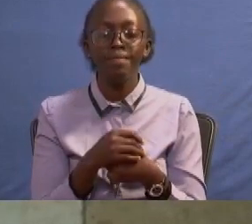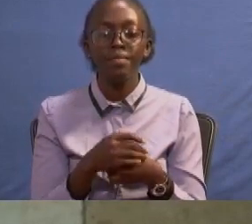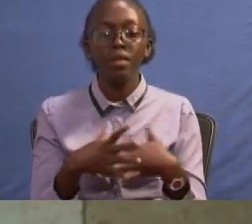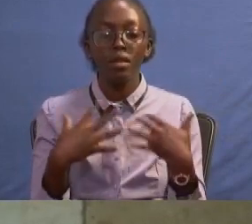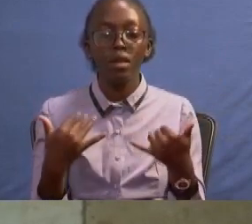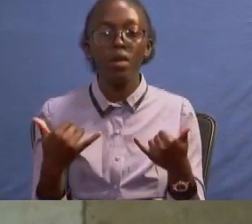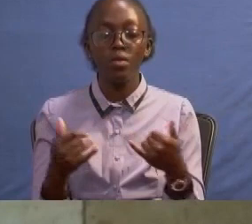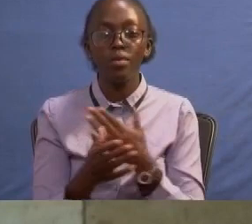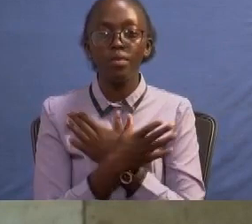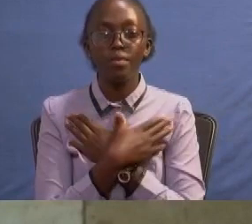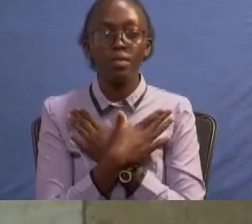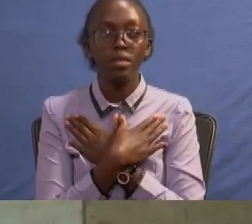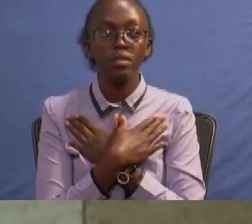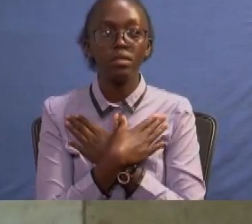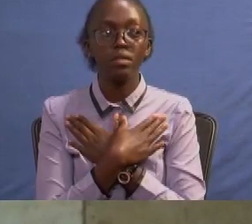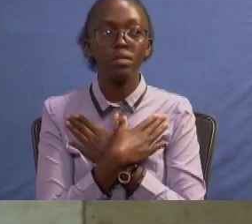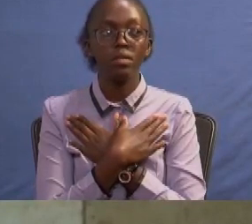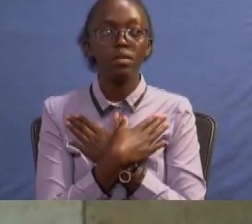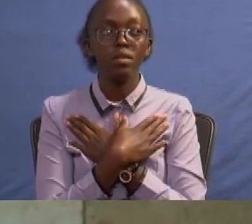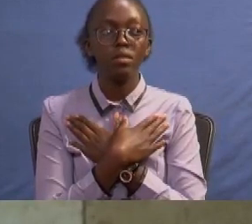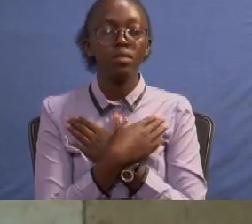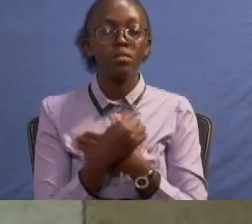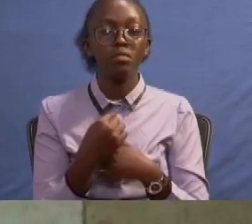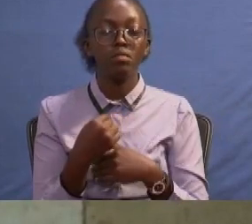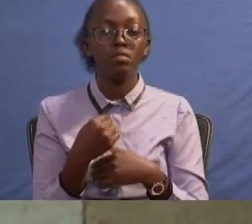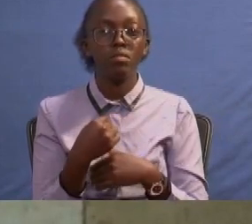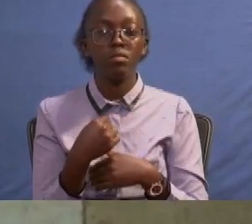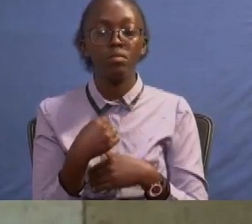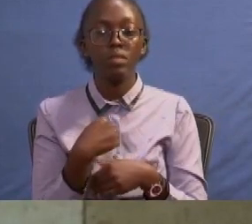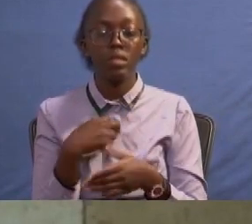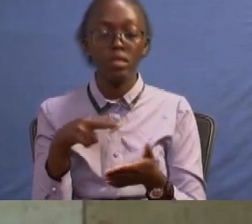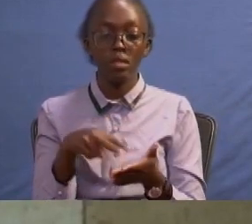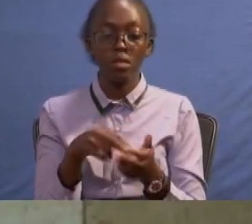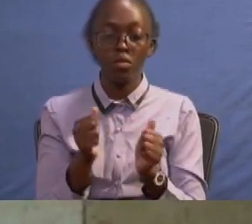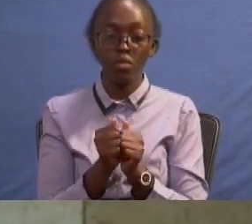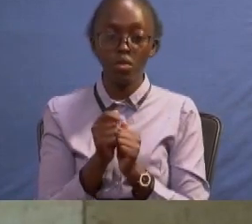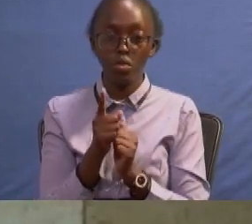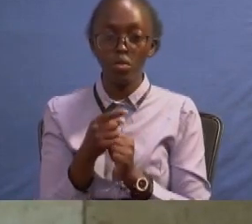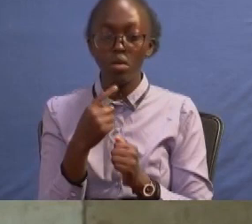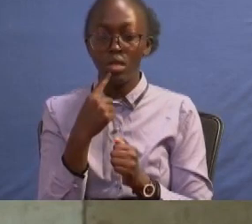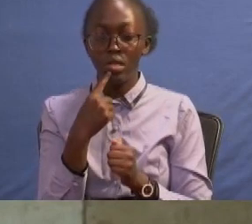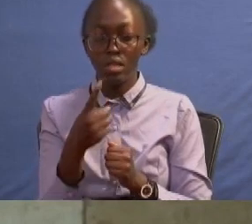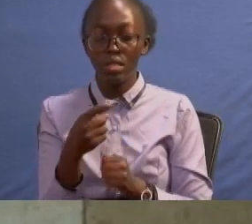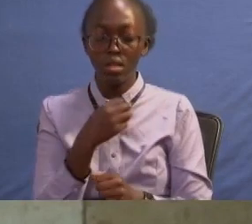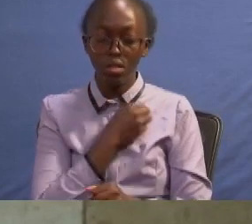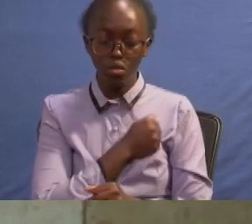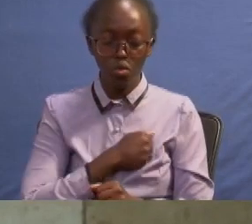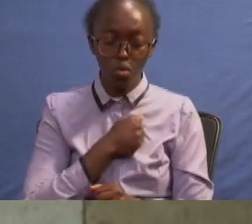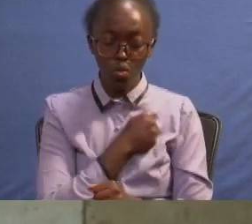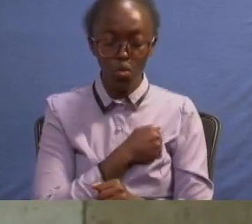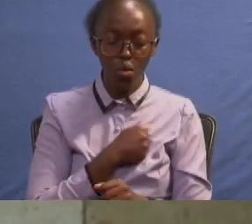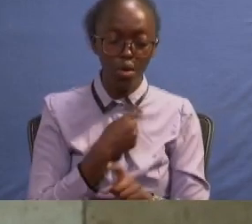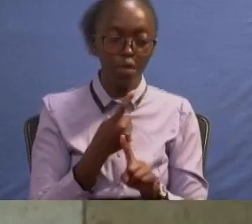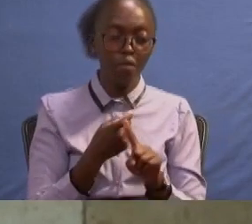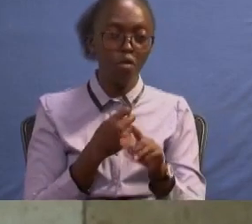friends, I know, as I stand with you, and also bring the condolences of the Deputy President and